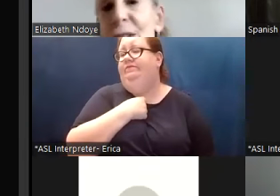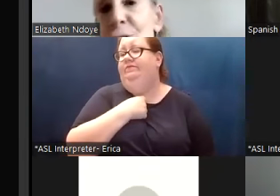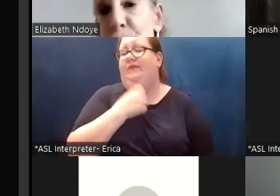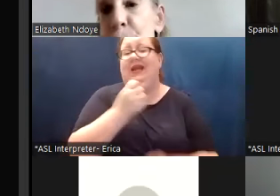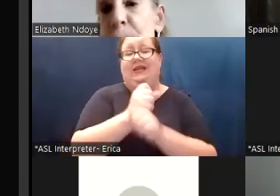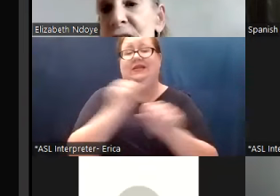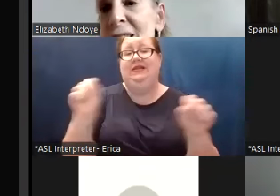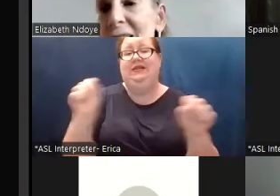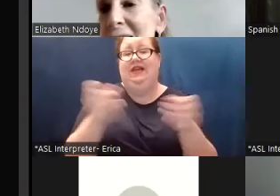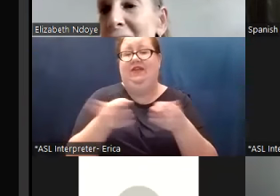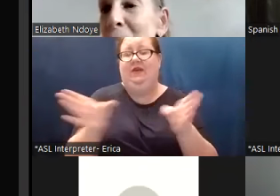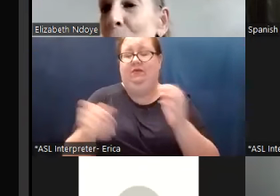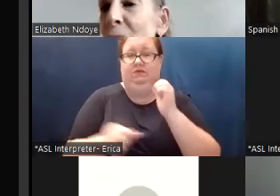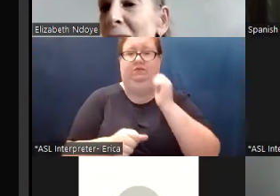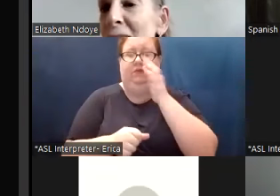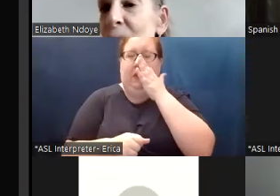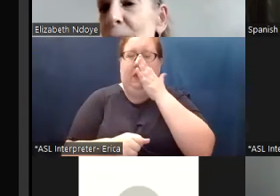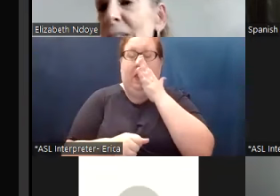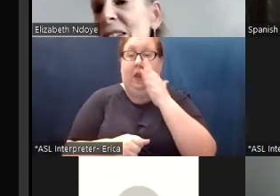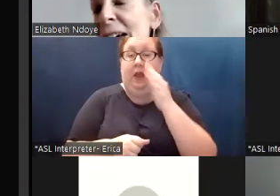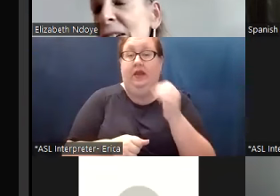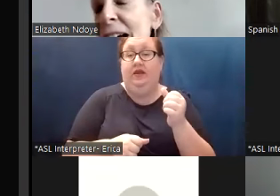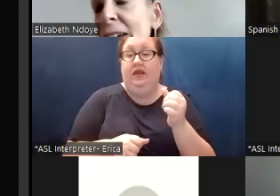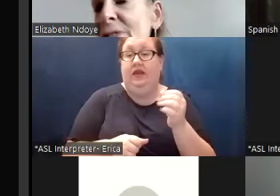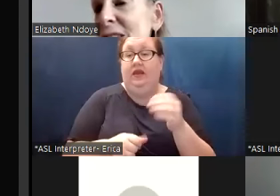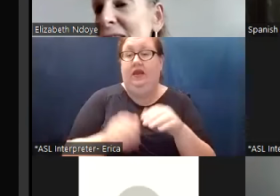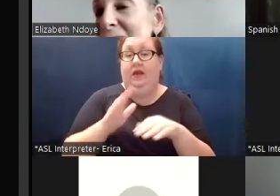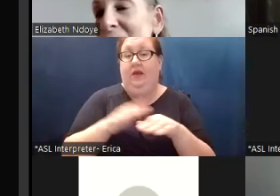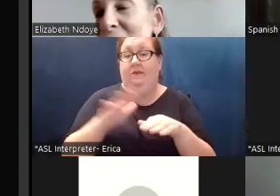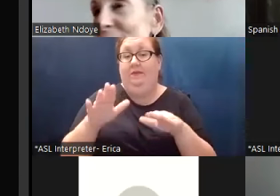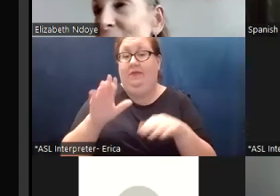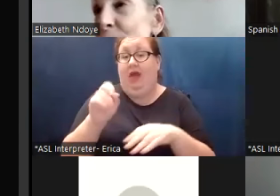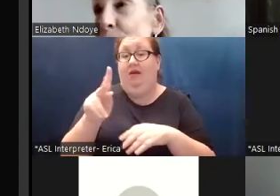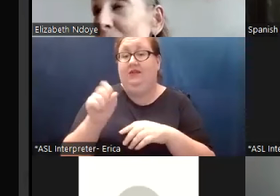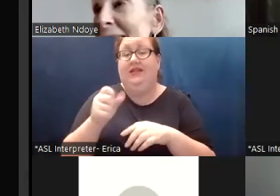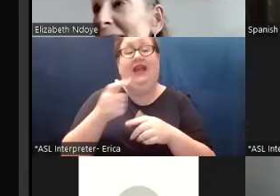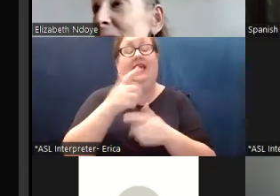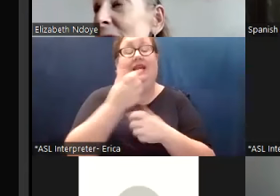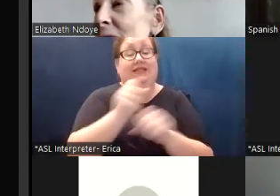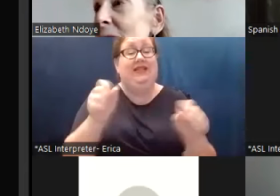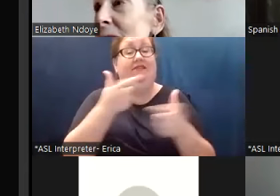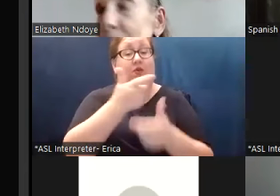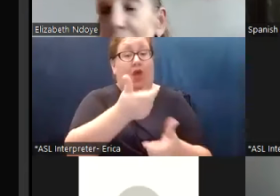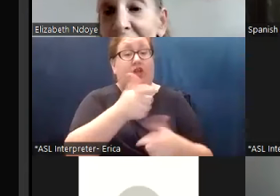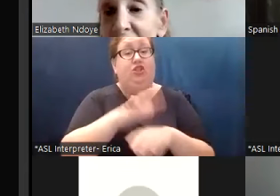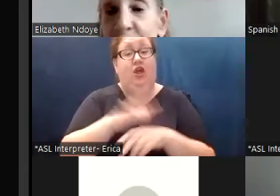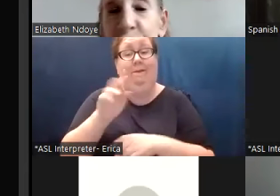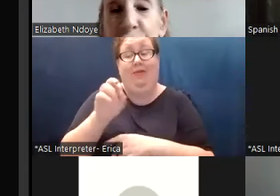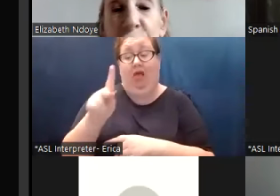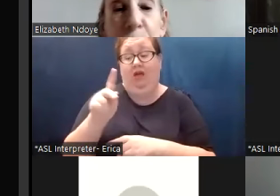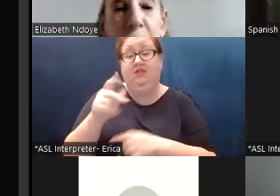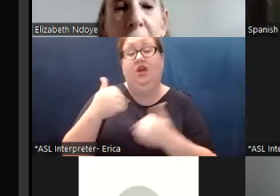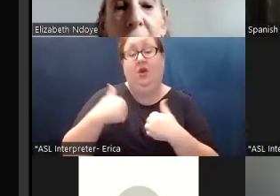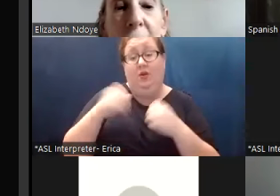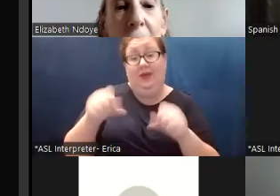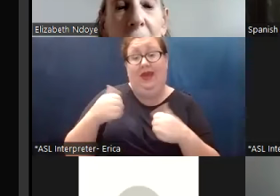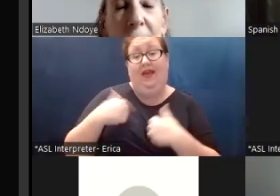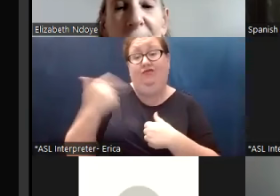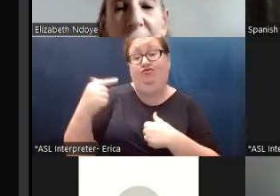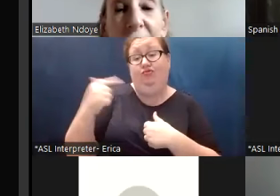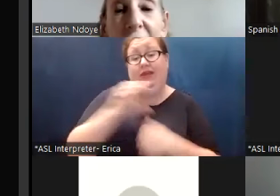safety watch groups on blocks, we could now have green committees for each